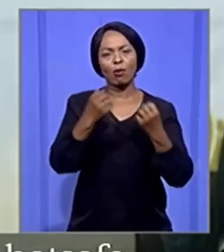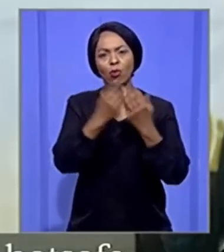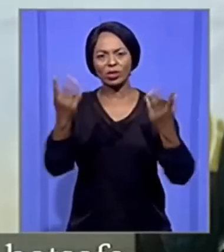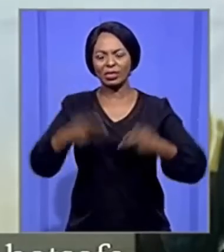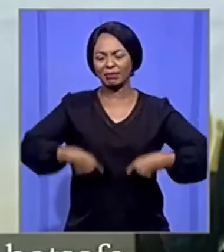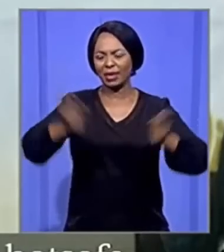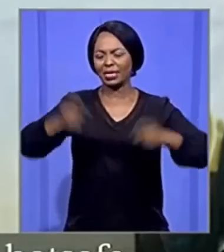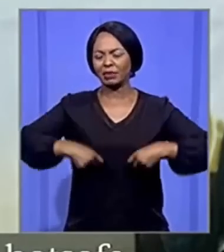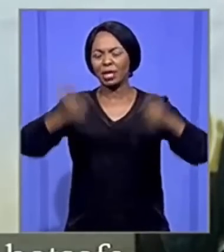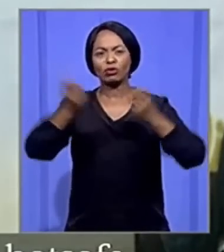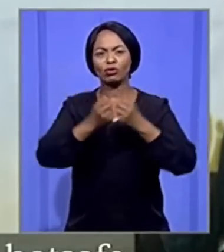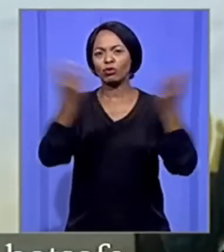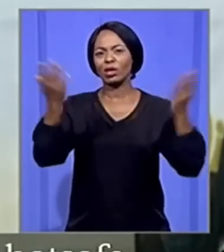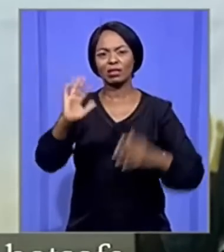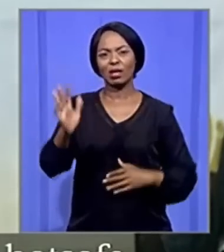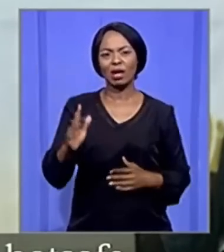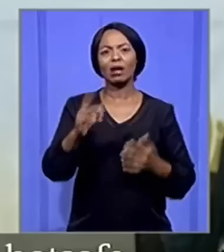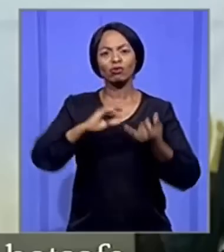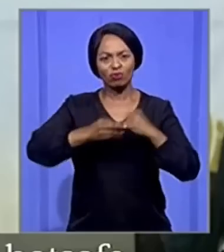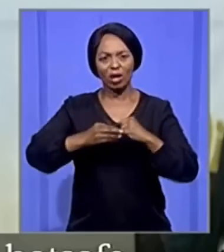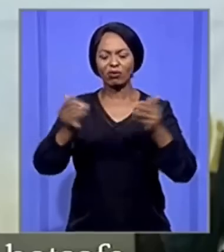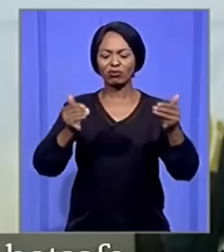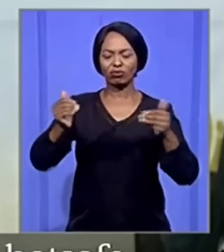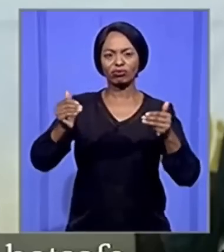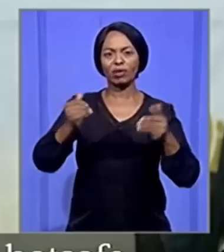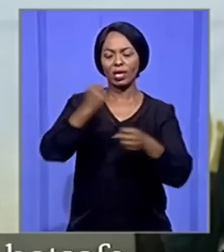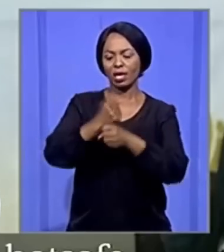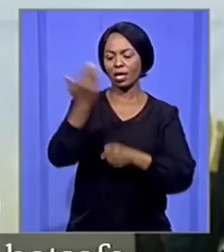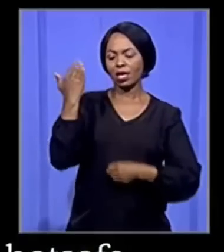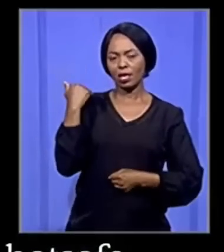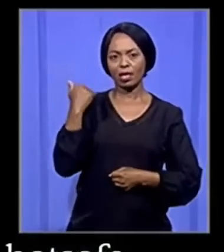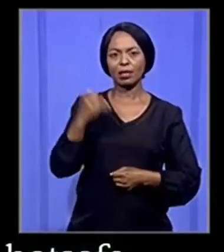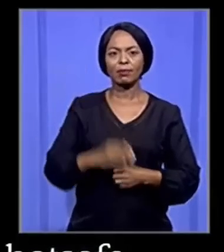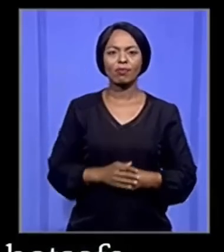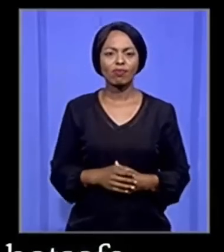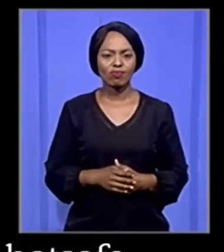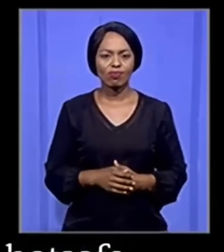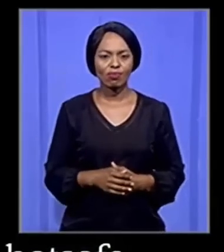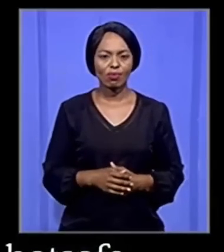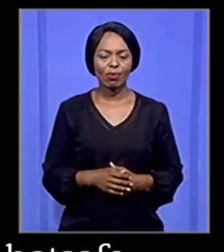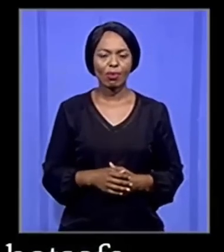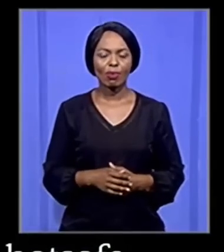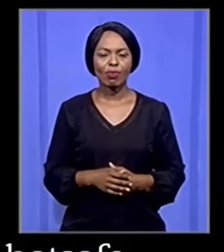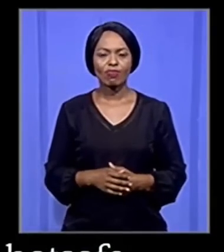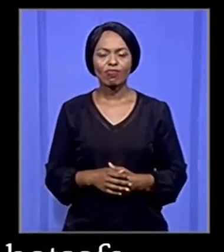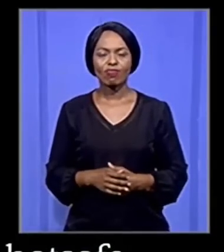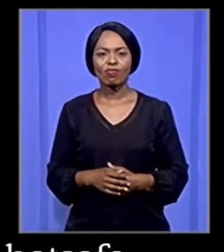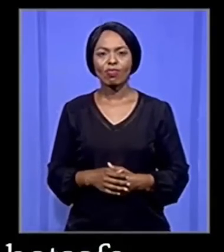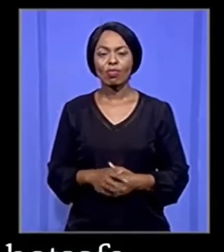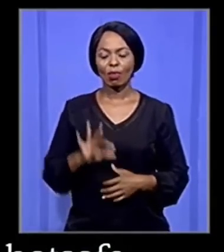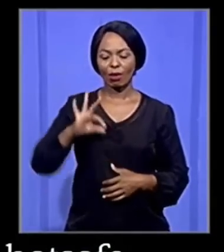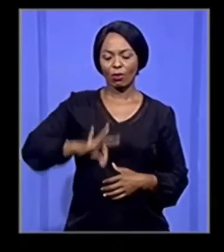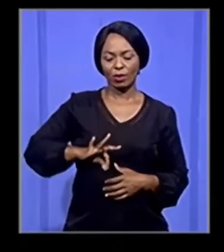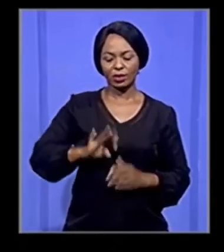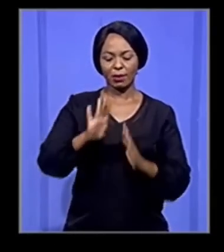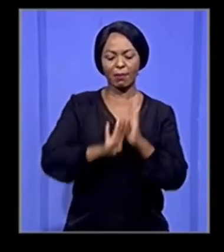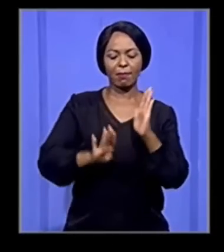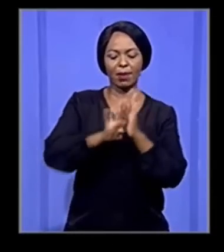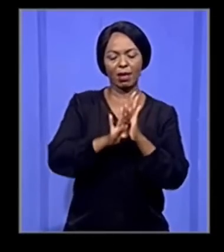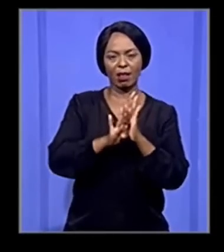go go tshitsintsweng mo tekanyetsokabong ya pakagare ya ngwaga o fetileng. Real growth in the government wage bill is still